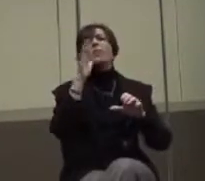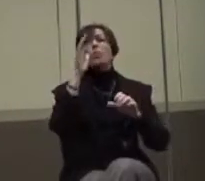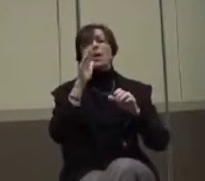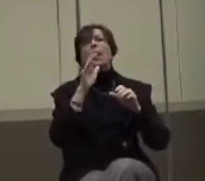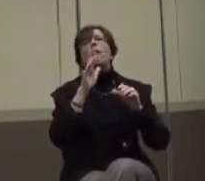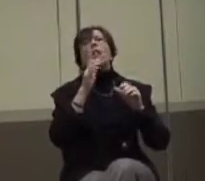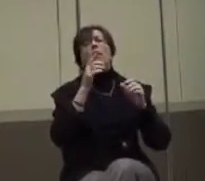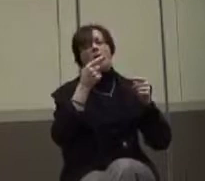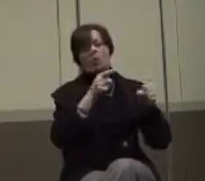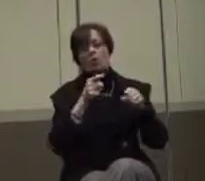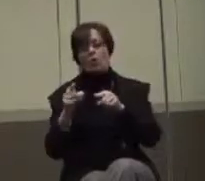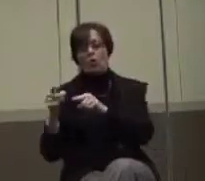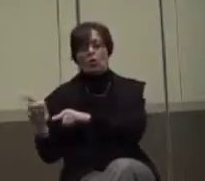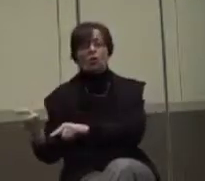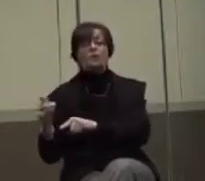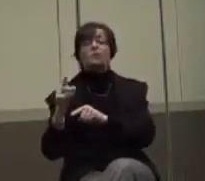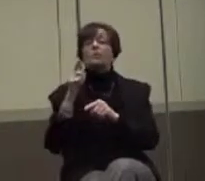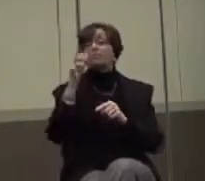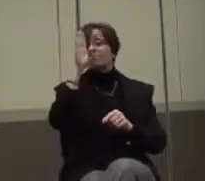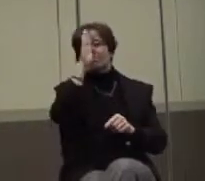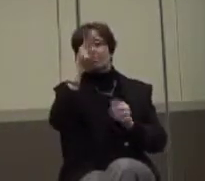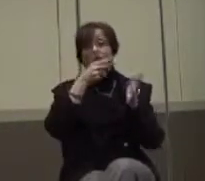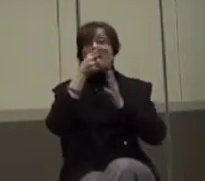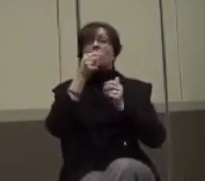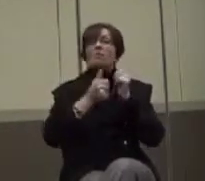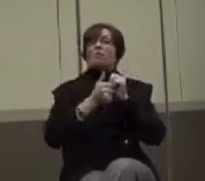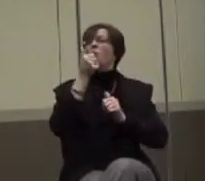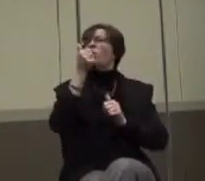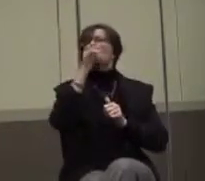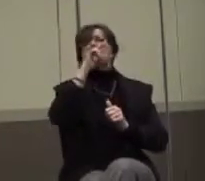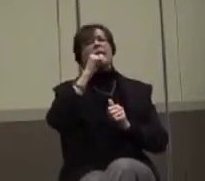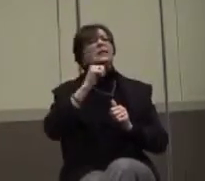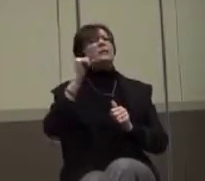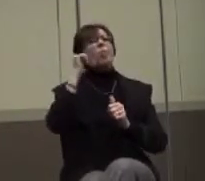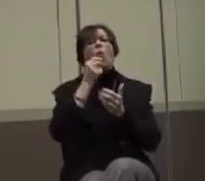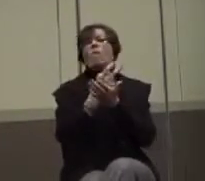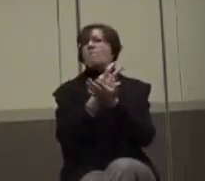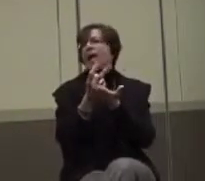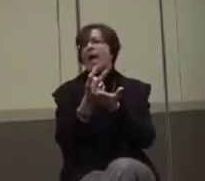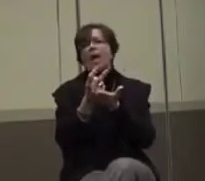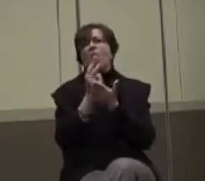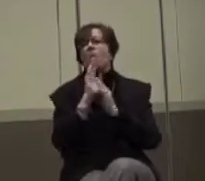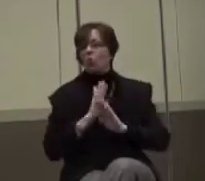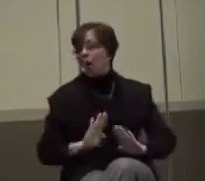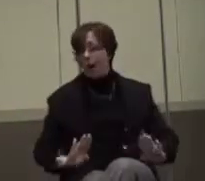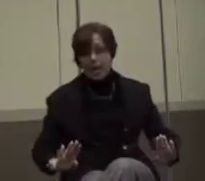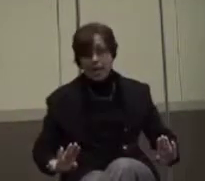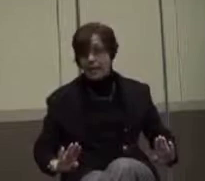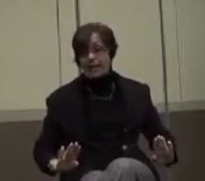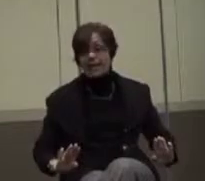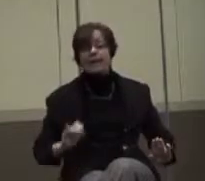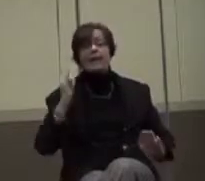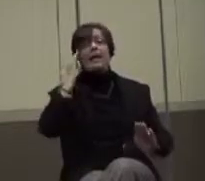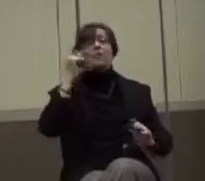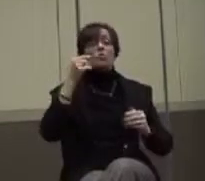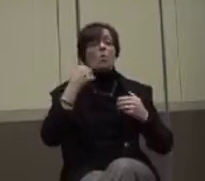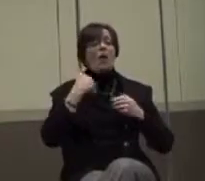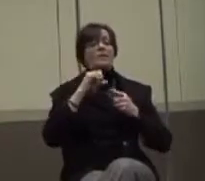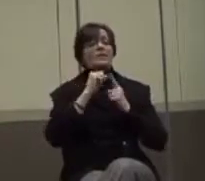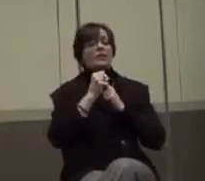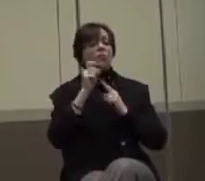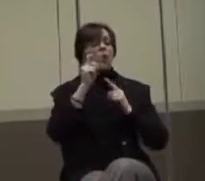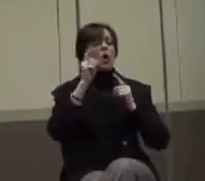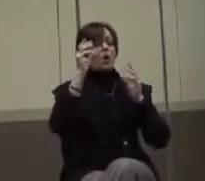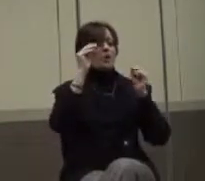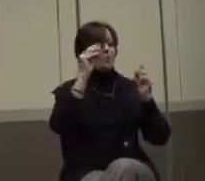And so, quite frankly, most kids are not going to fail quietly. So if you've got me in a situation where instructionally I